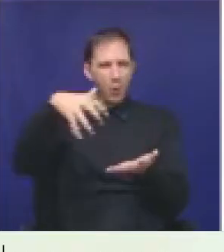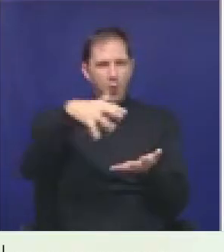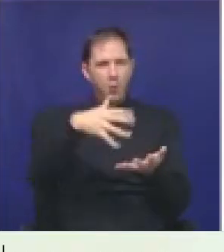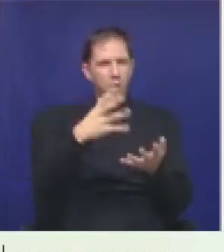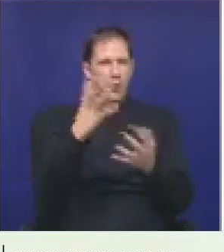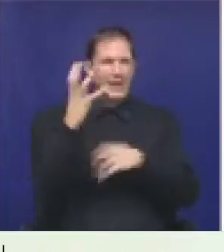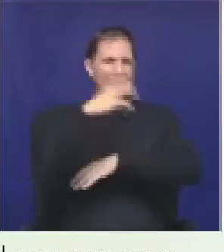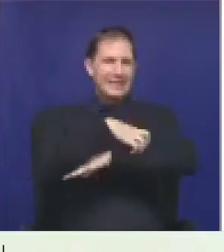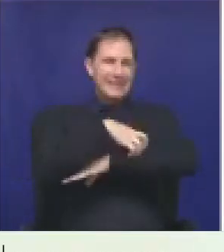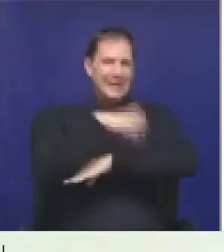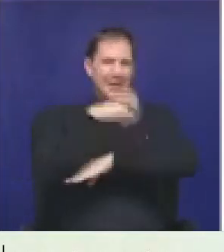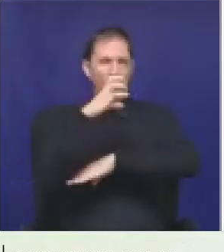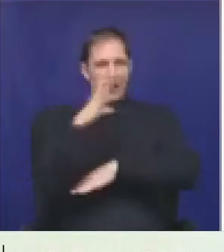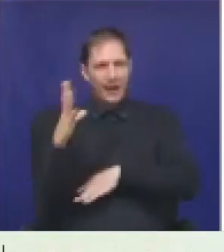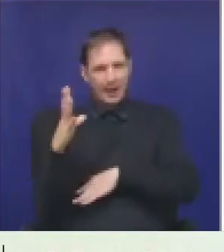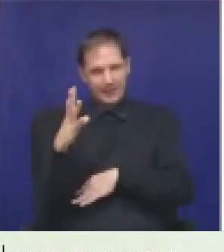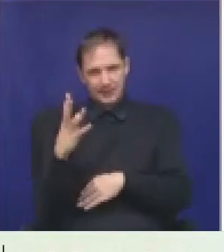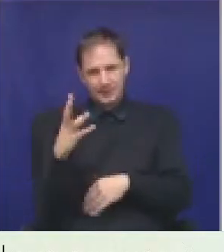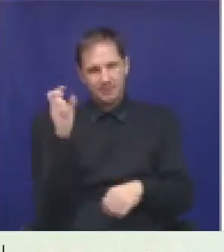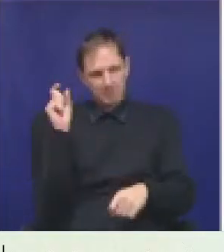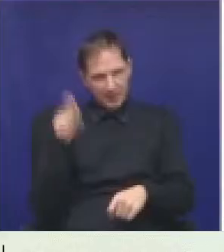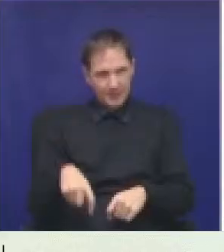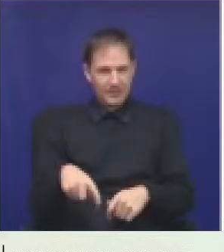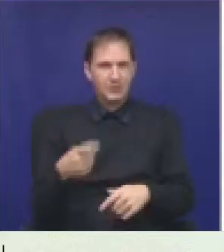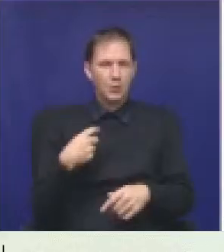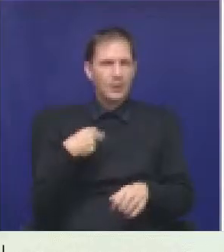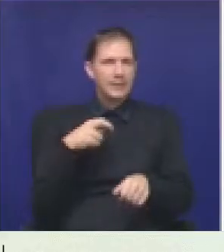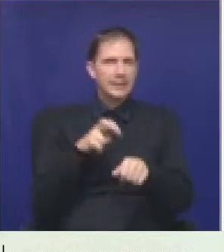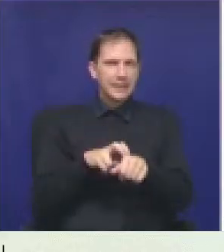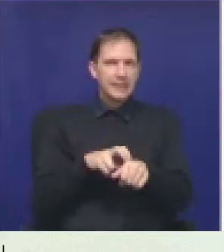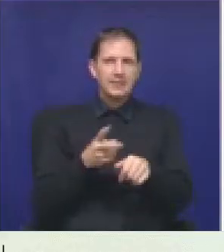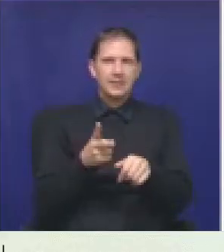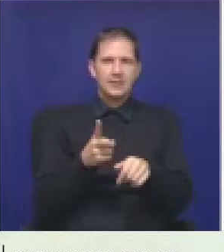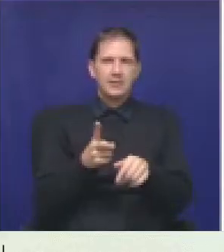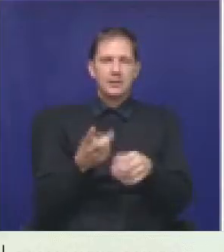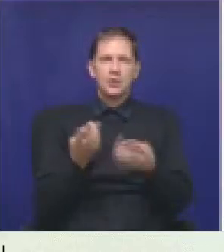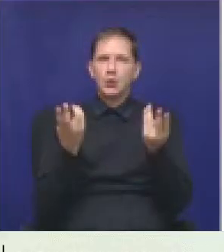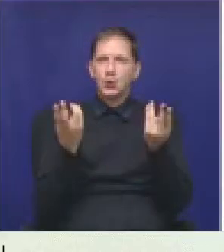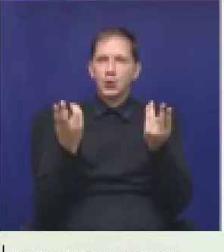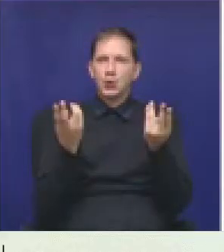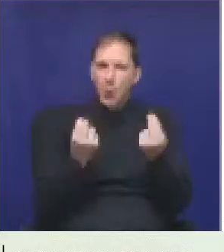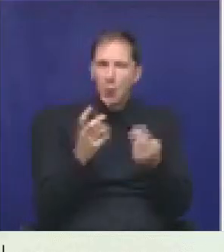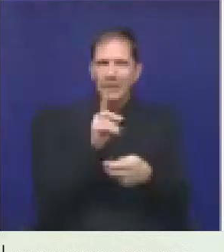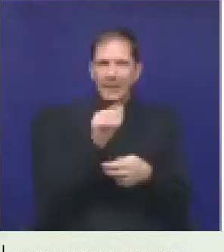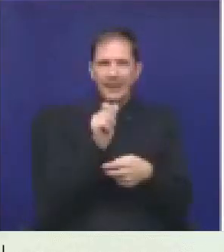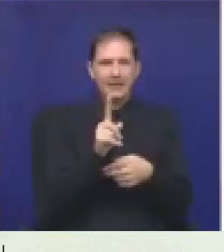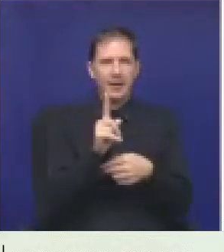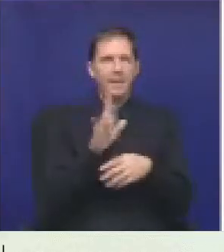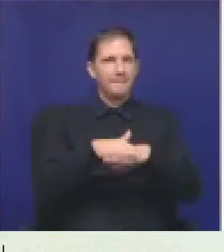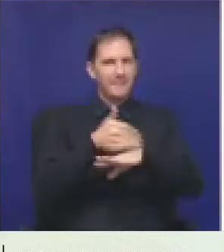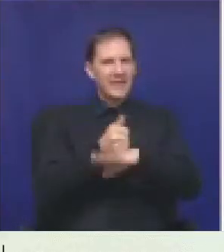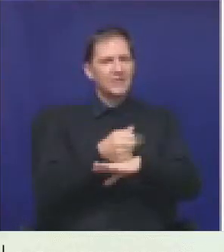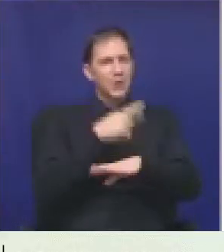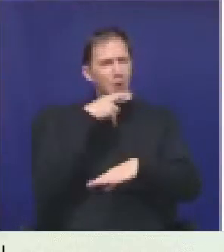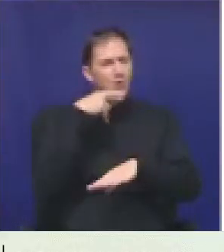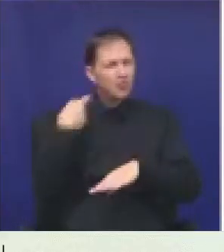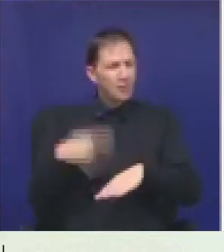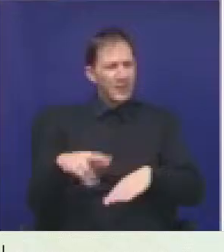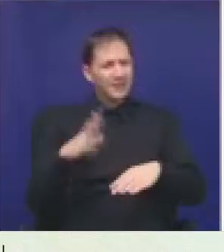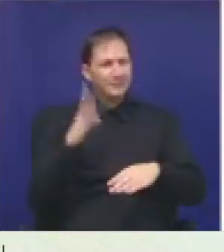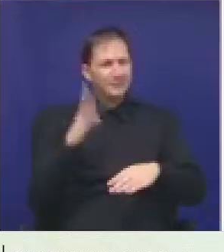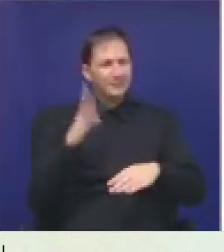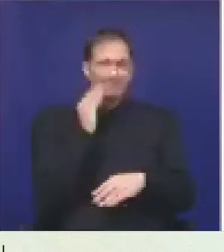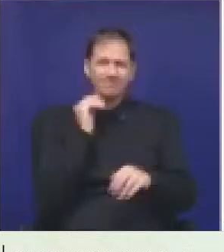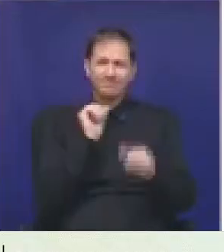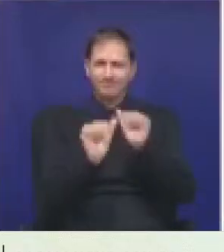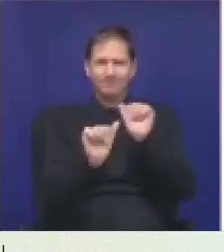and ethical state in the dark. We need the light of revolutionary data rooted in the truth of the people's lives. Let us never forget that